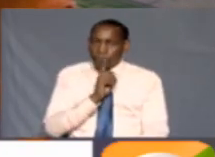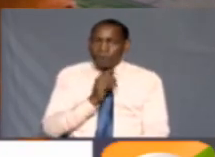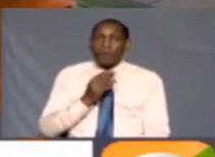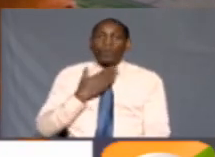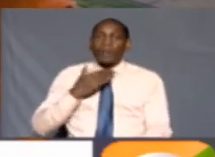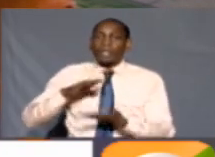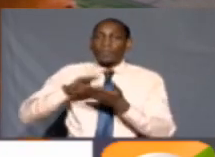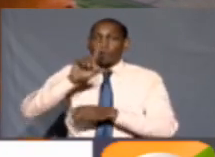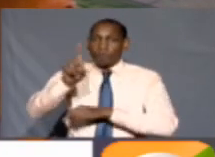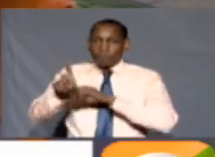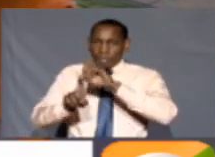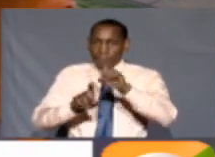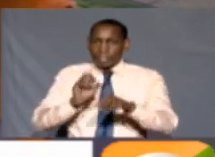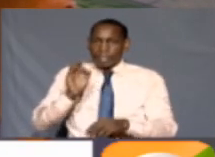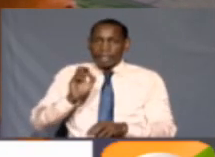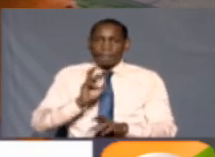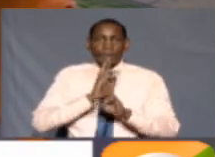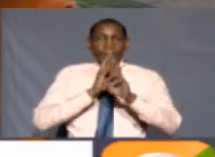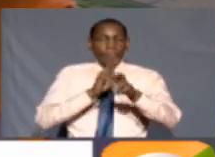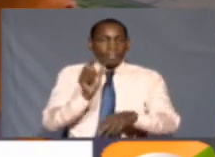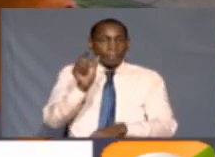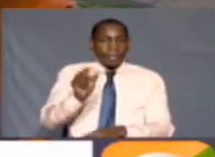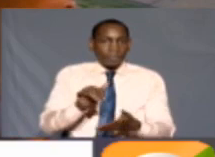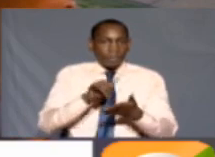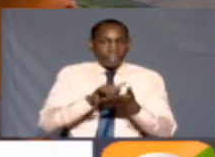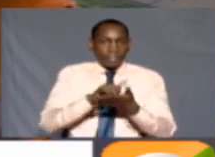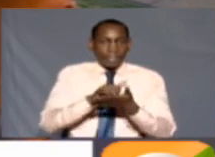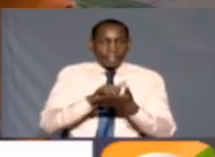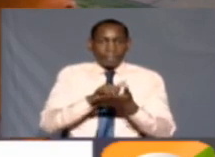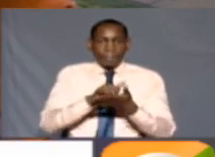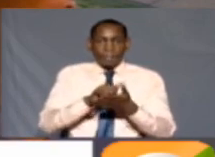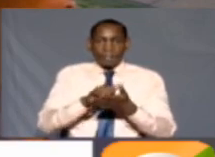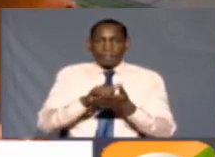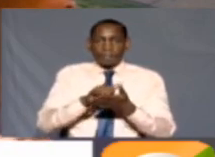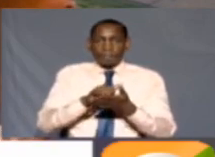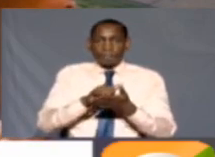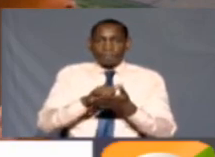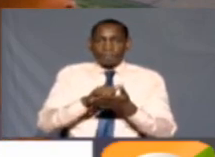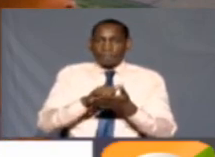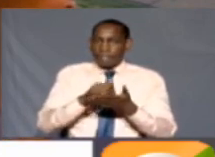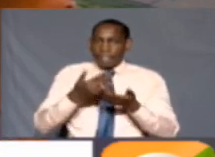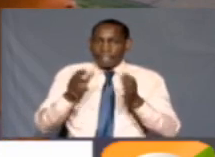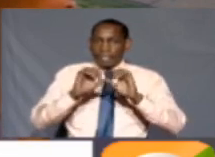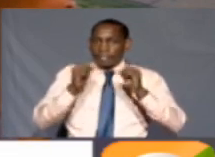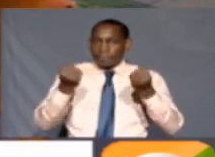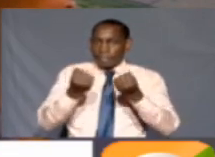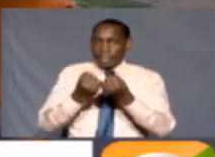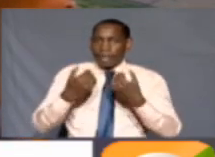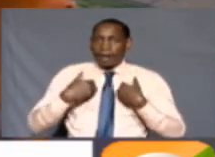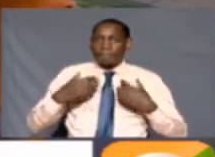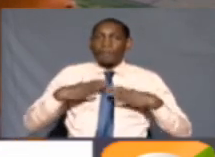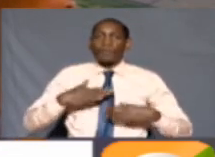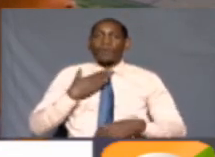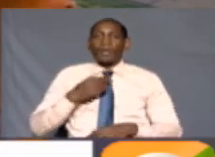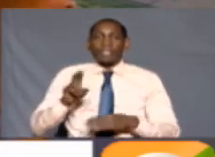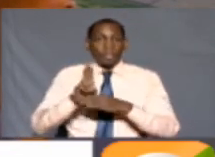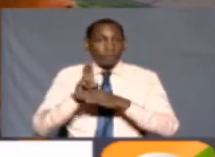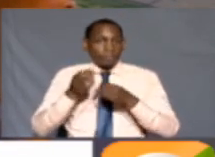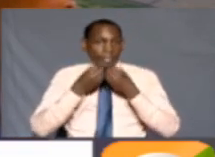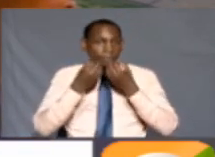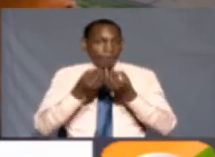interrogation, if you report it to someone who was not given, because you know, in any society, yeah, there are people who may want to use that